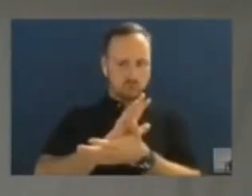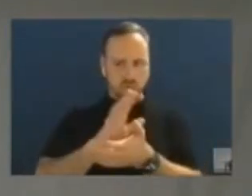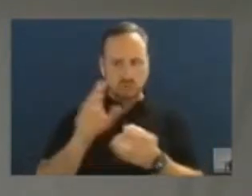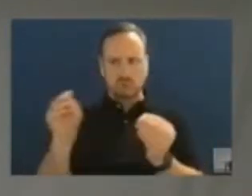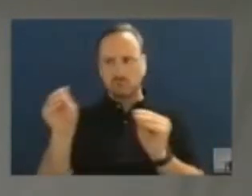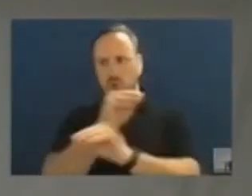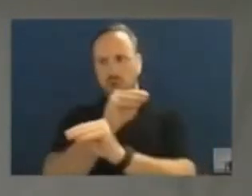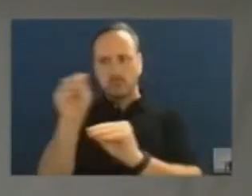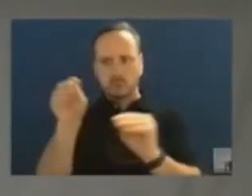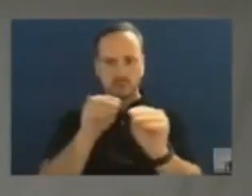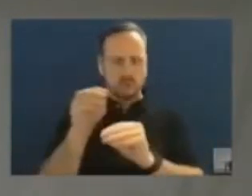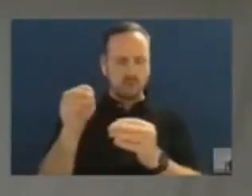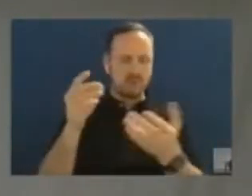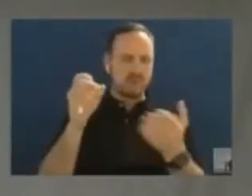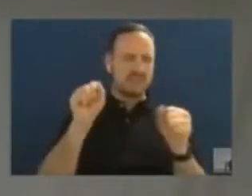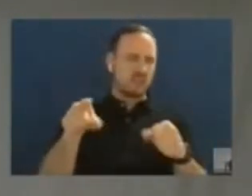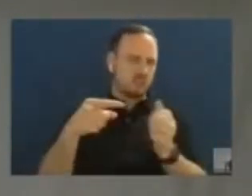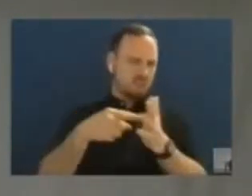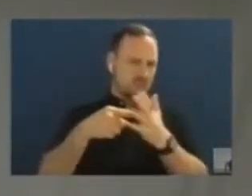like?